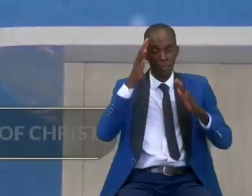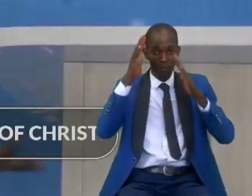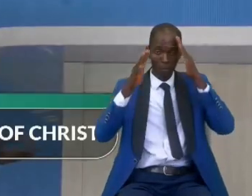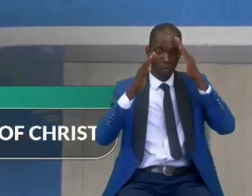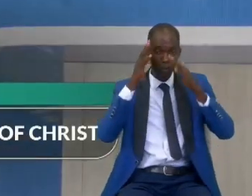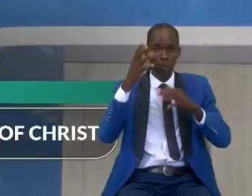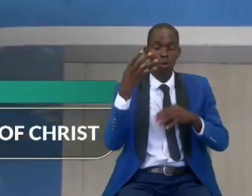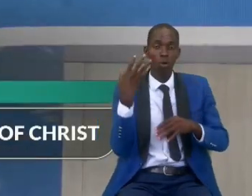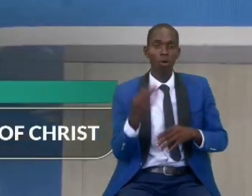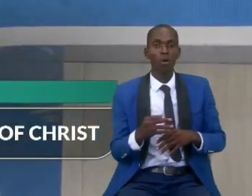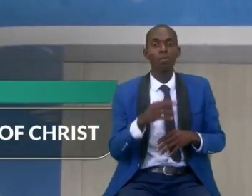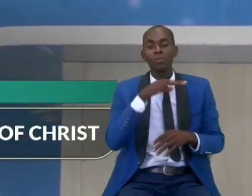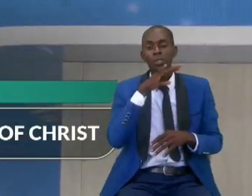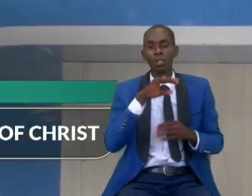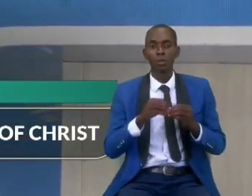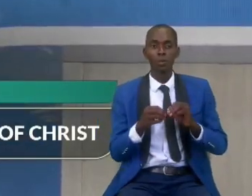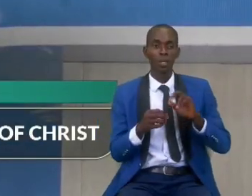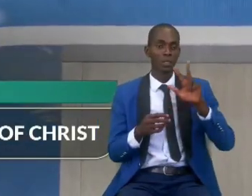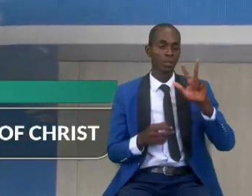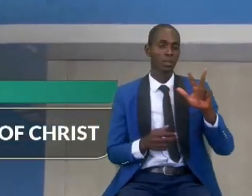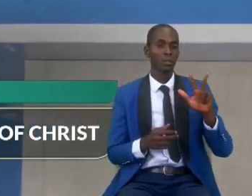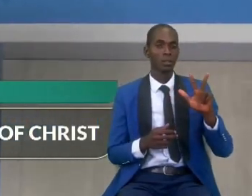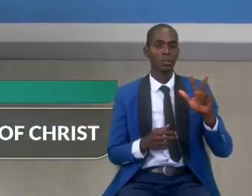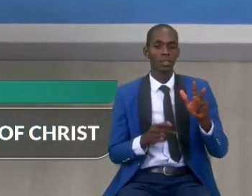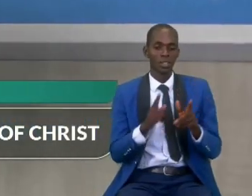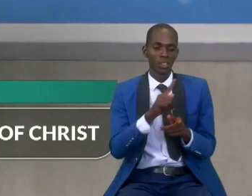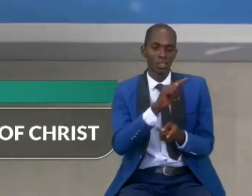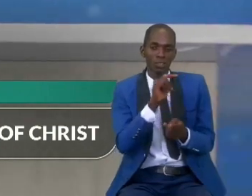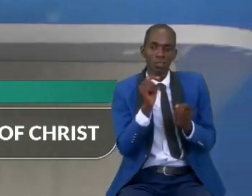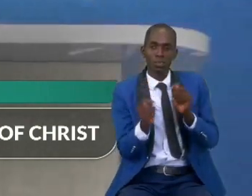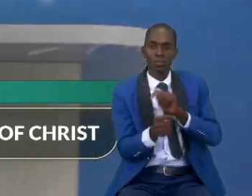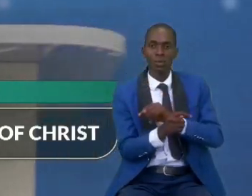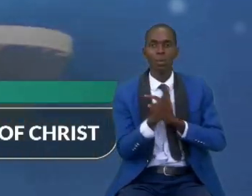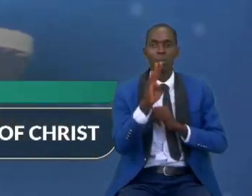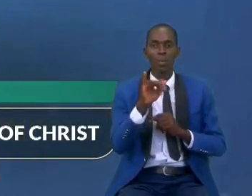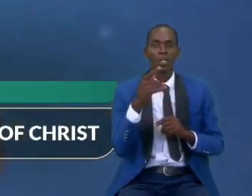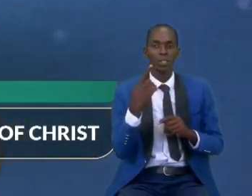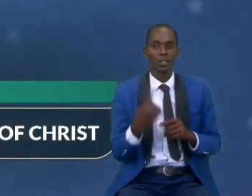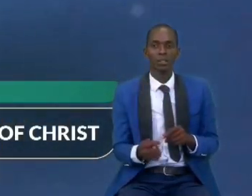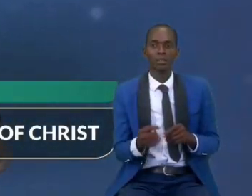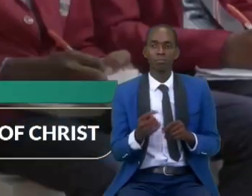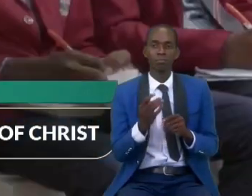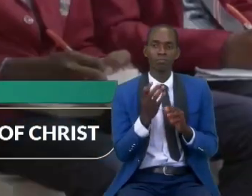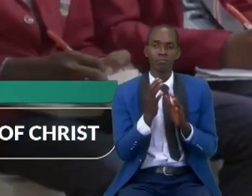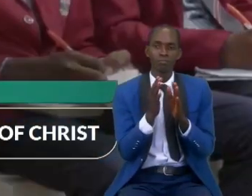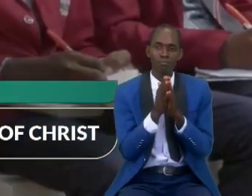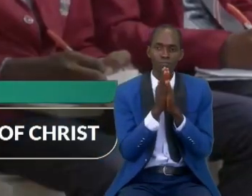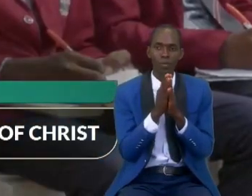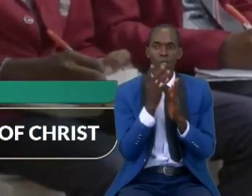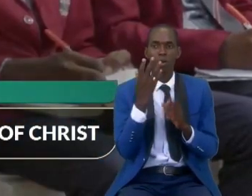the intervention of Christ. We're coming to number one there. Number one there is